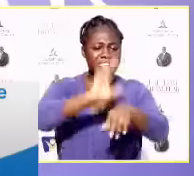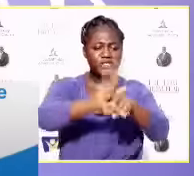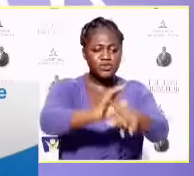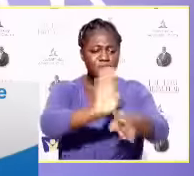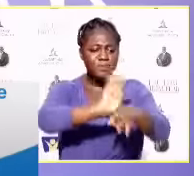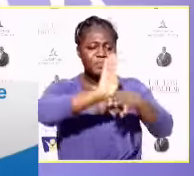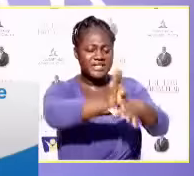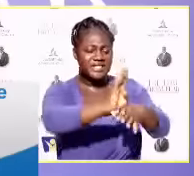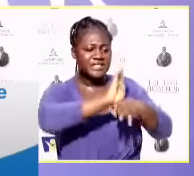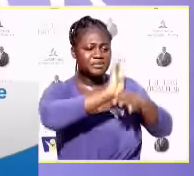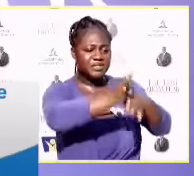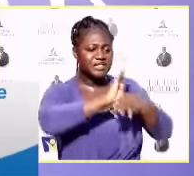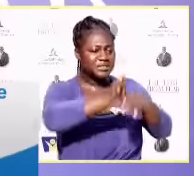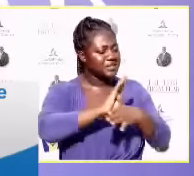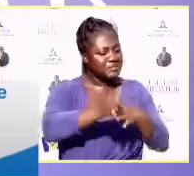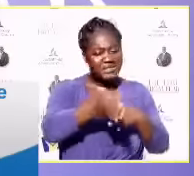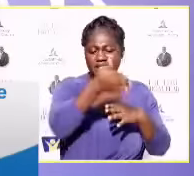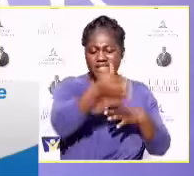businesses.